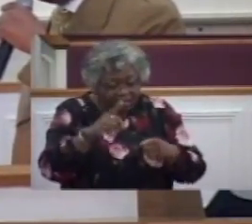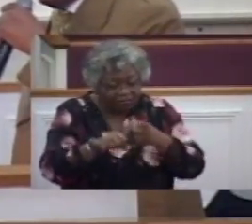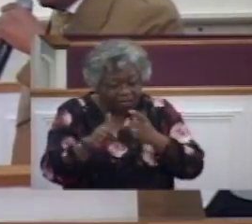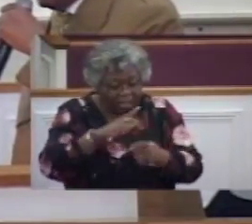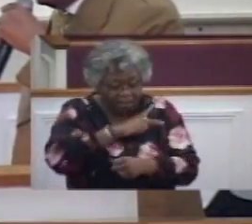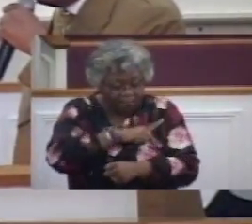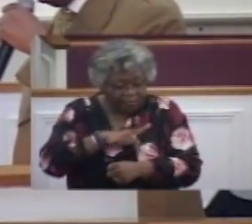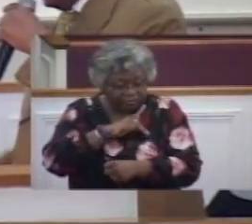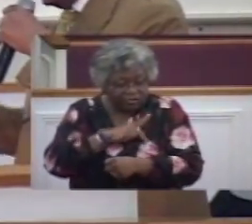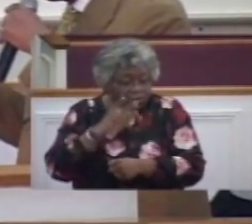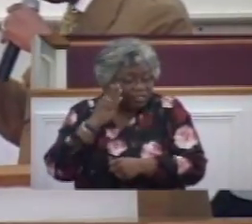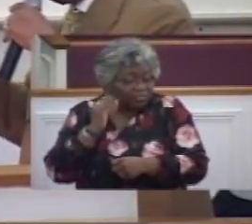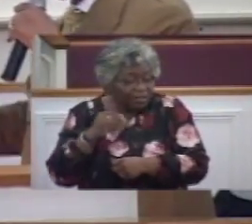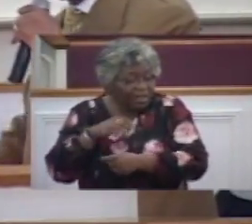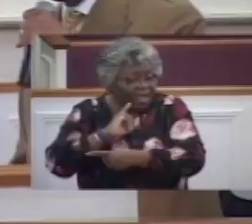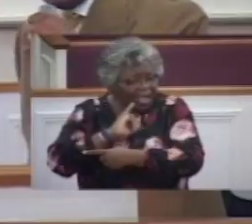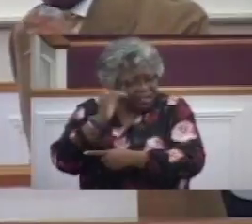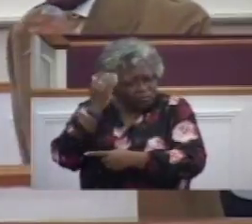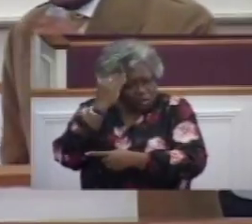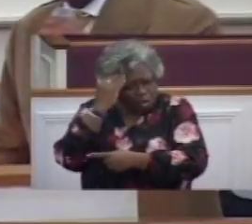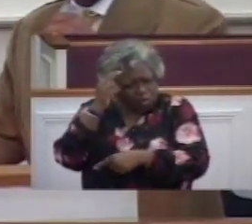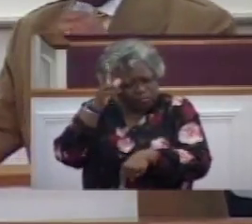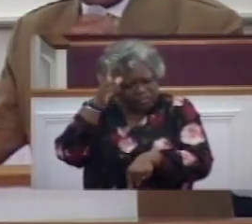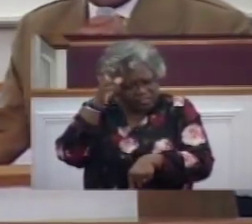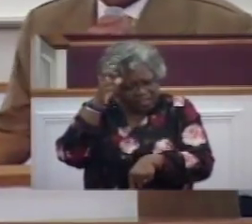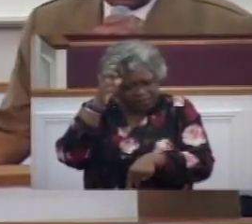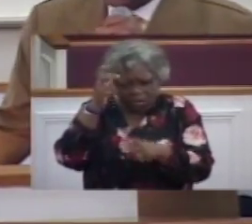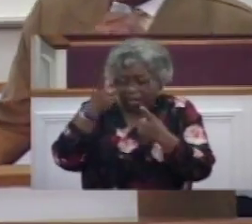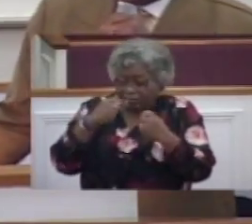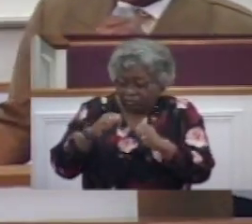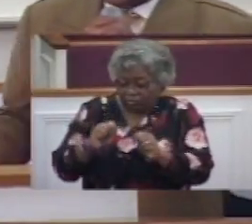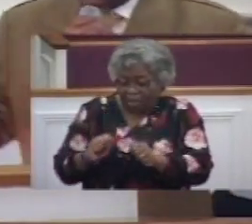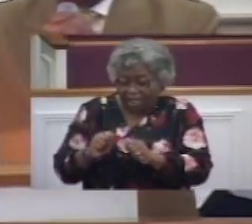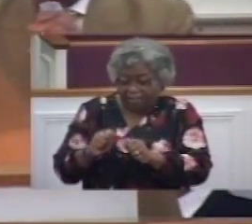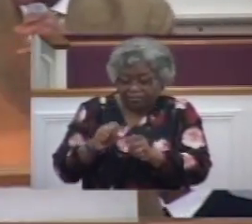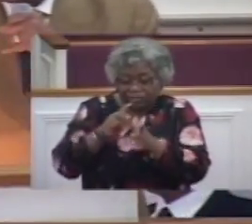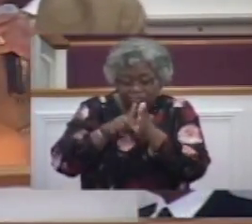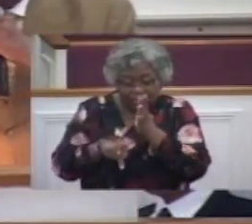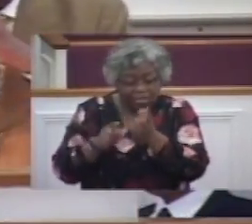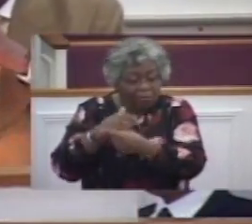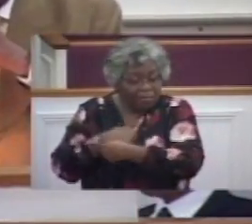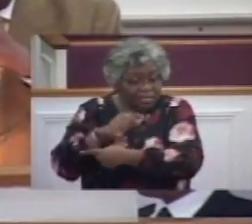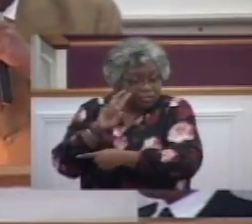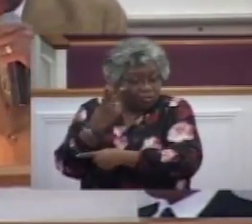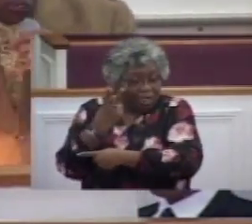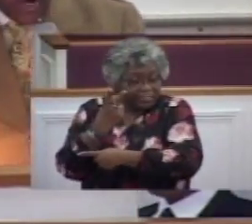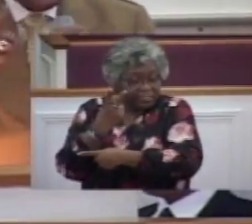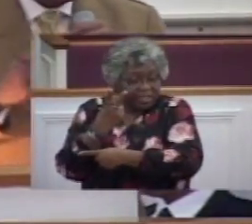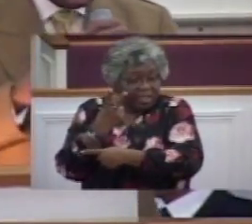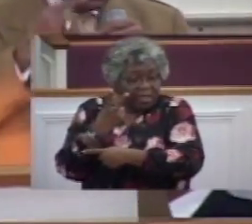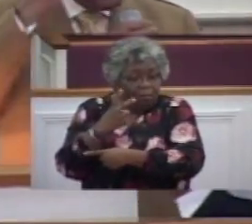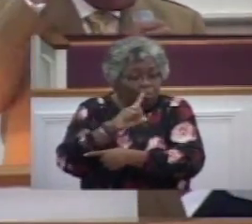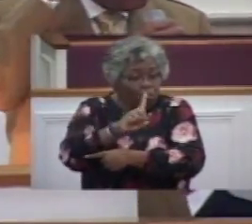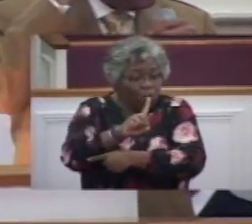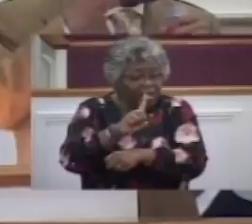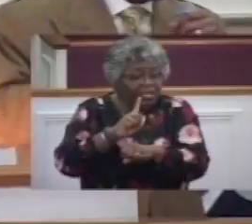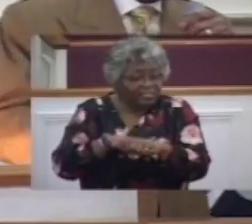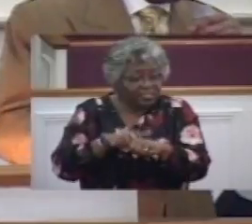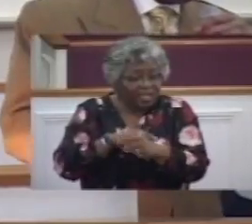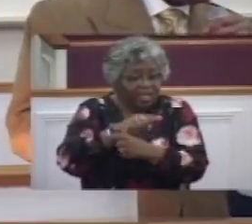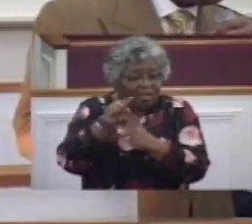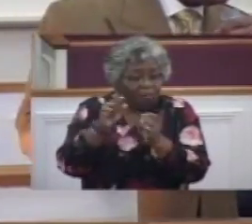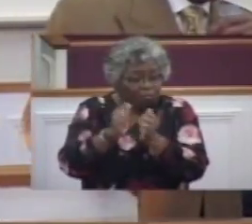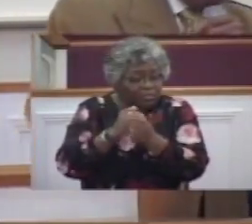personal experience. I know the devil has tried to kill me twice. One time with